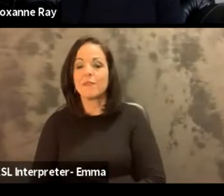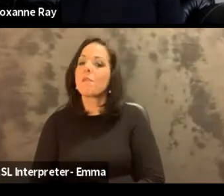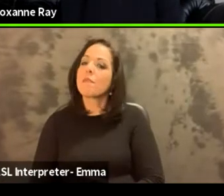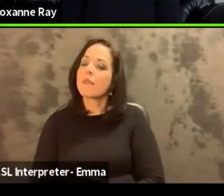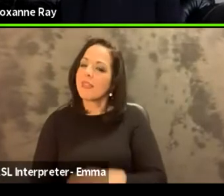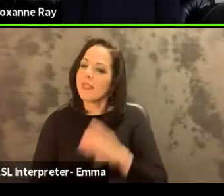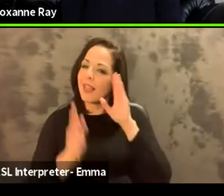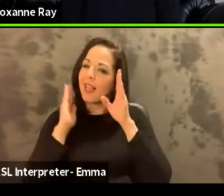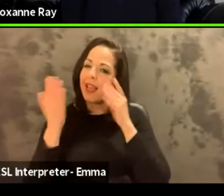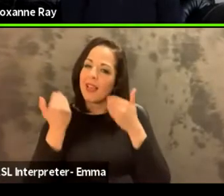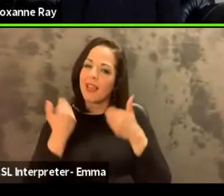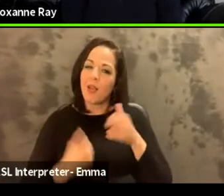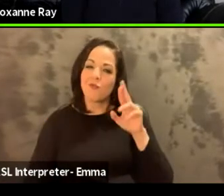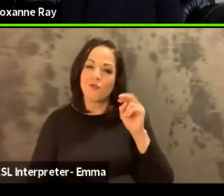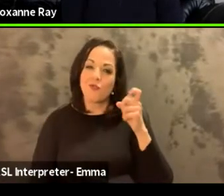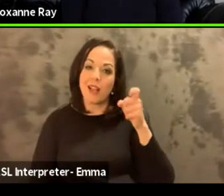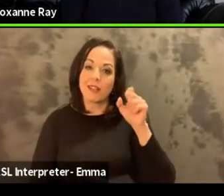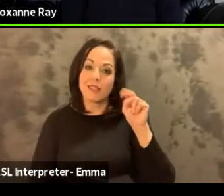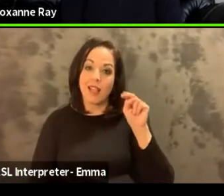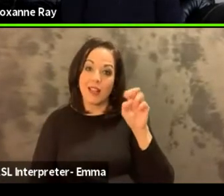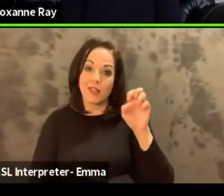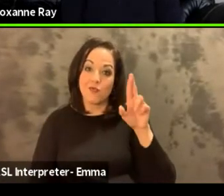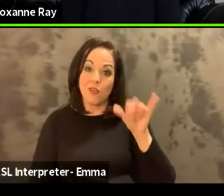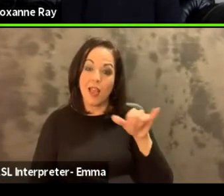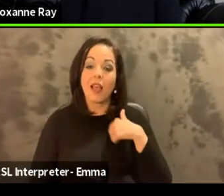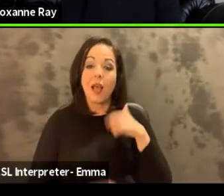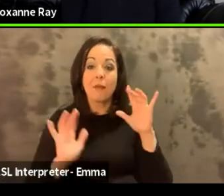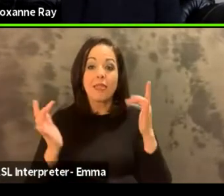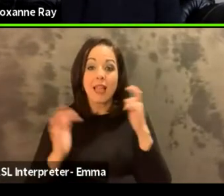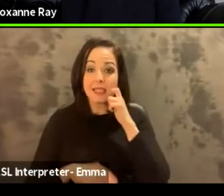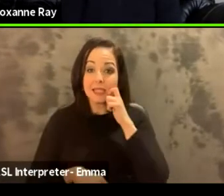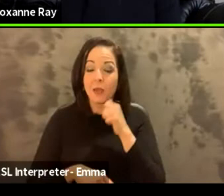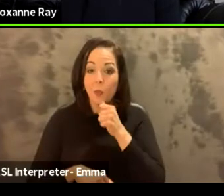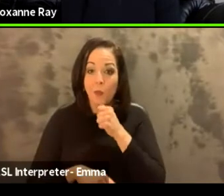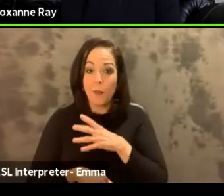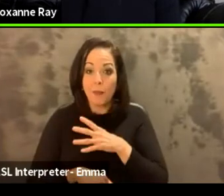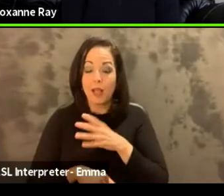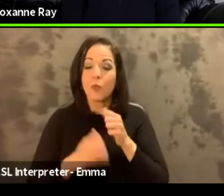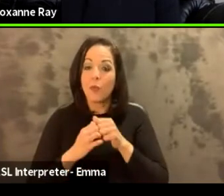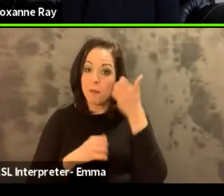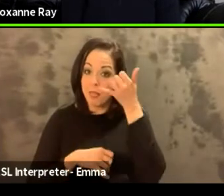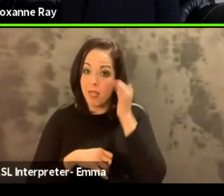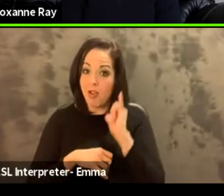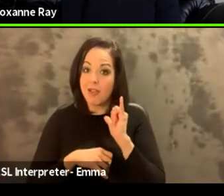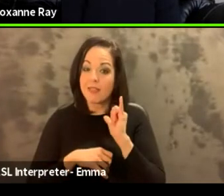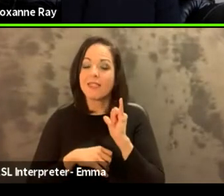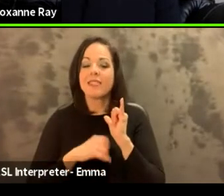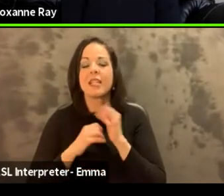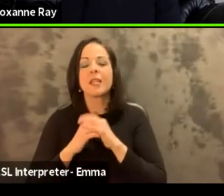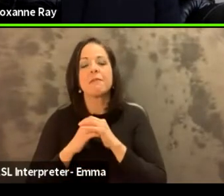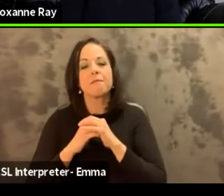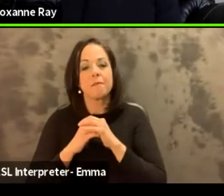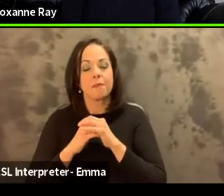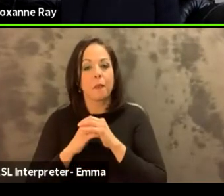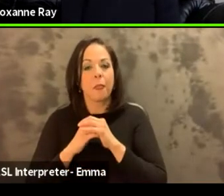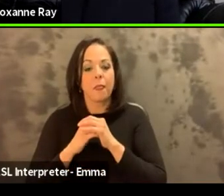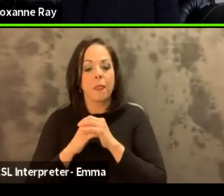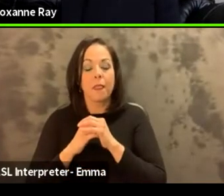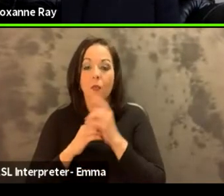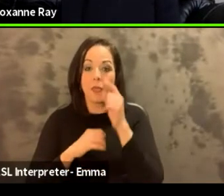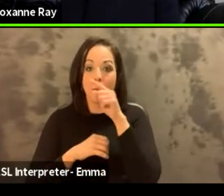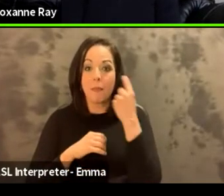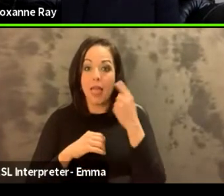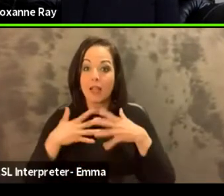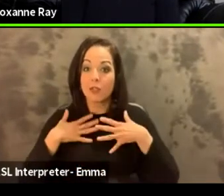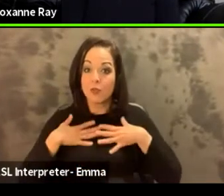Hi, I'm Roxanne Ray. I am a light-skinned woman with blonde hair, with a black sweater